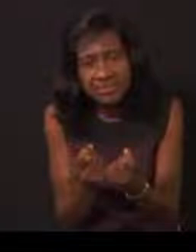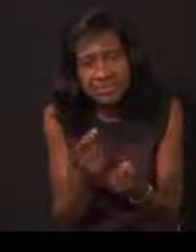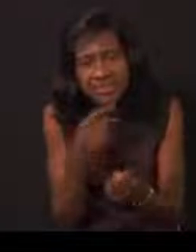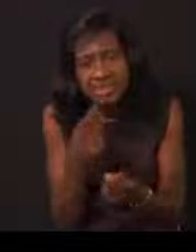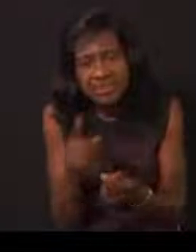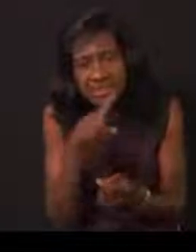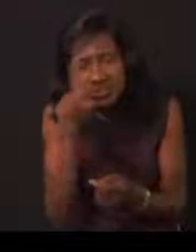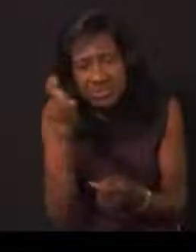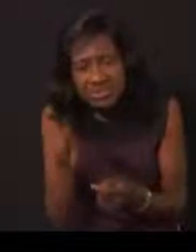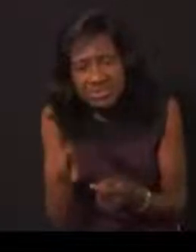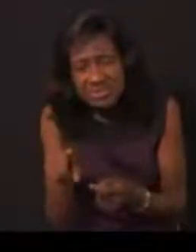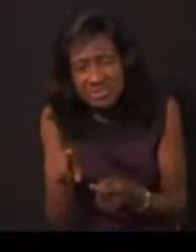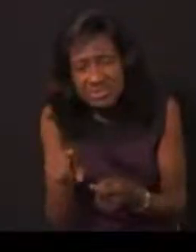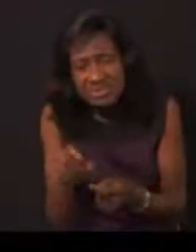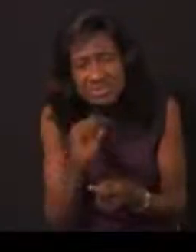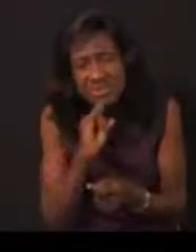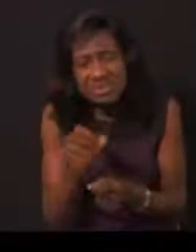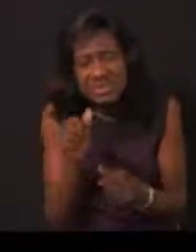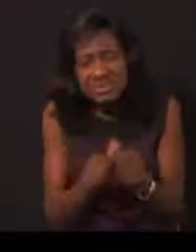need is being fed?